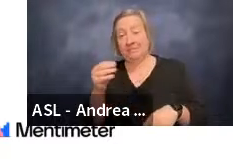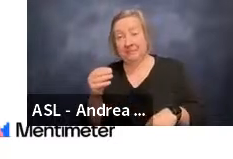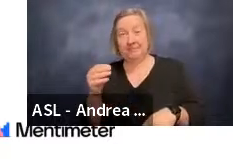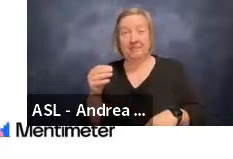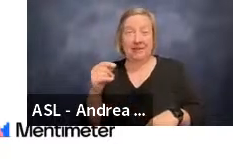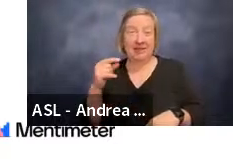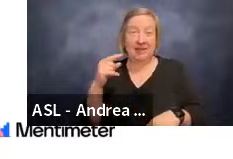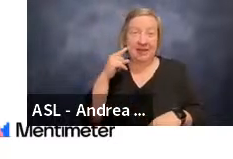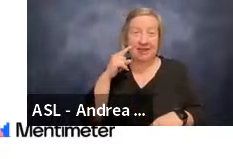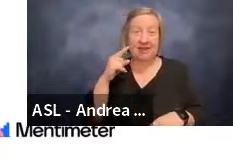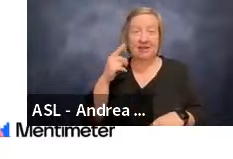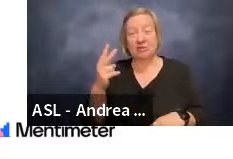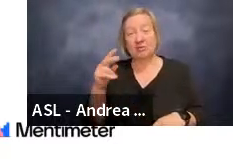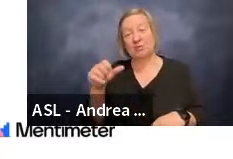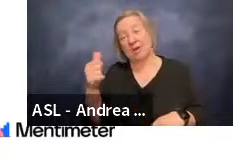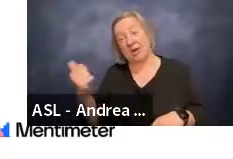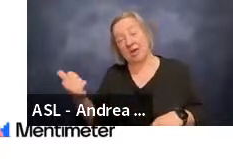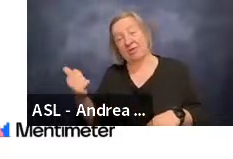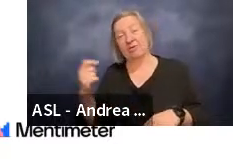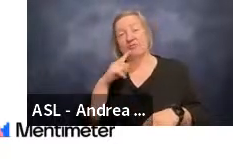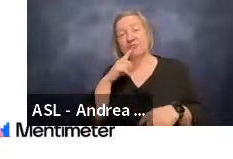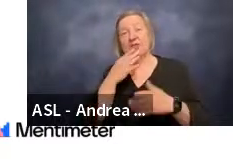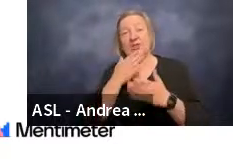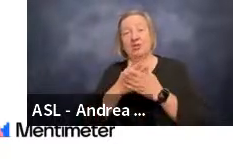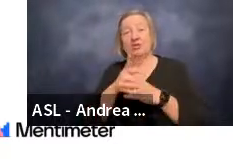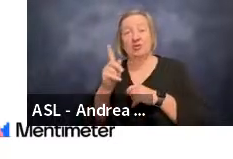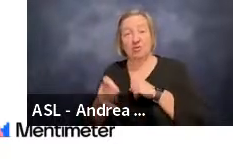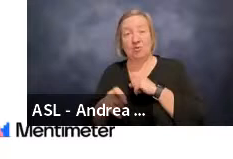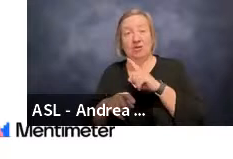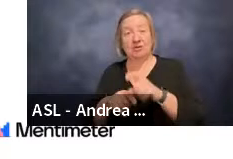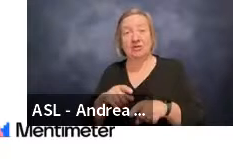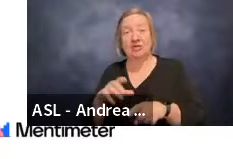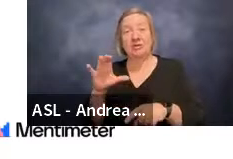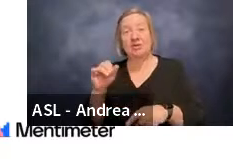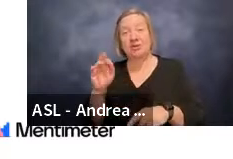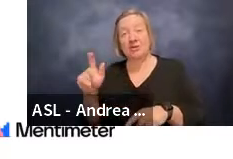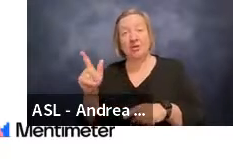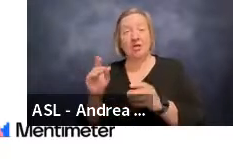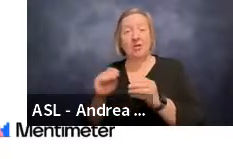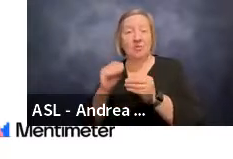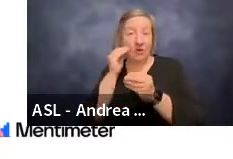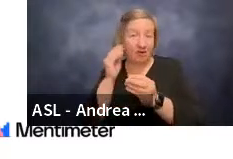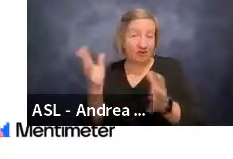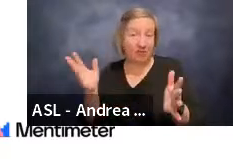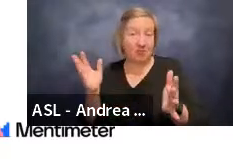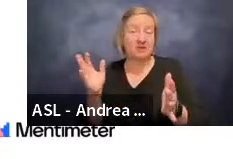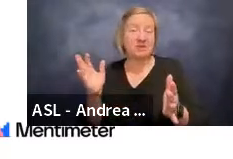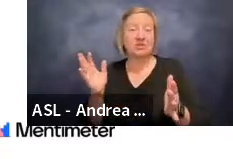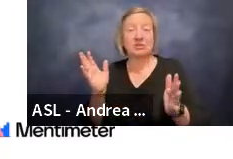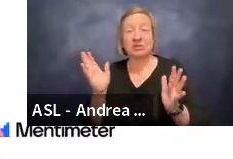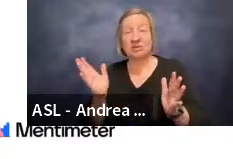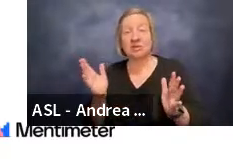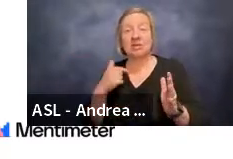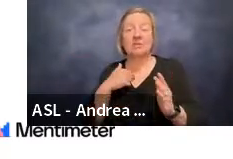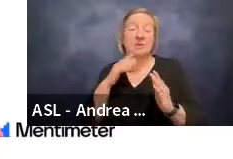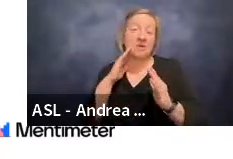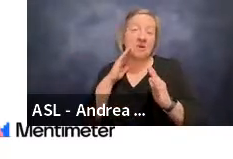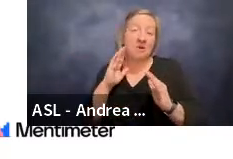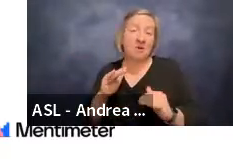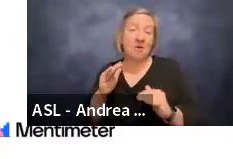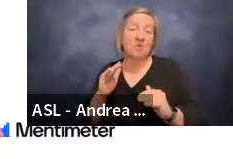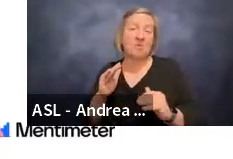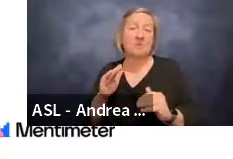there are 2 other really good questions. Carl has some more information. So I'm hoping